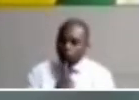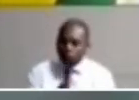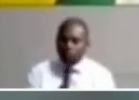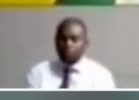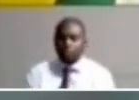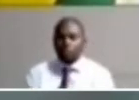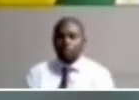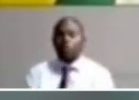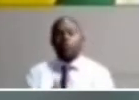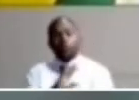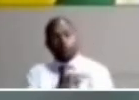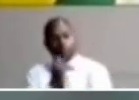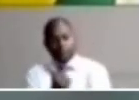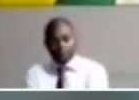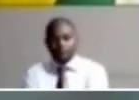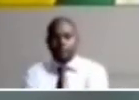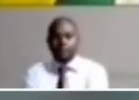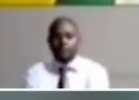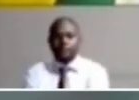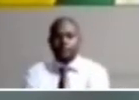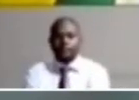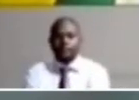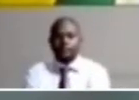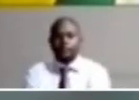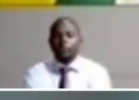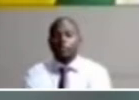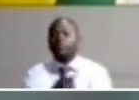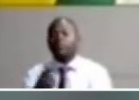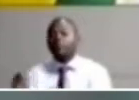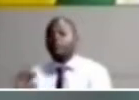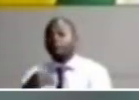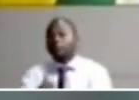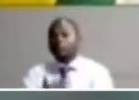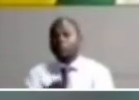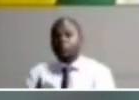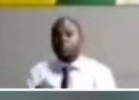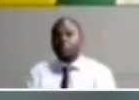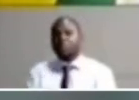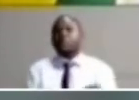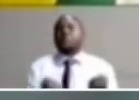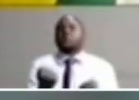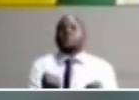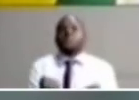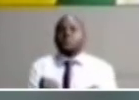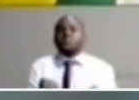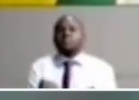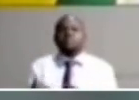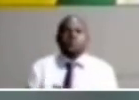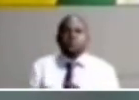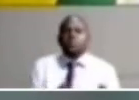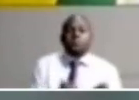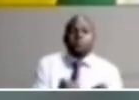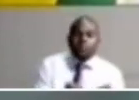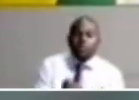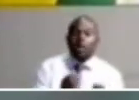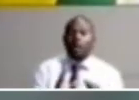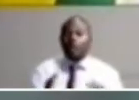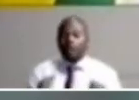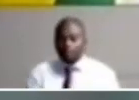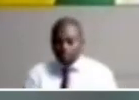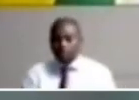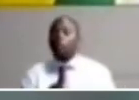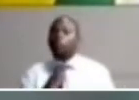the competent authorities of those departments. It should not be just a driver driving somehow. It must